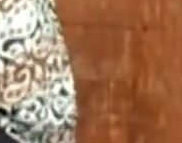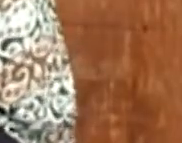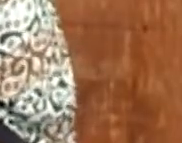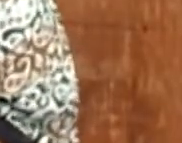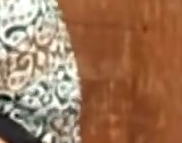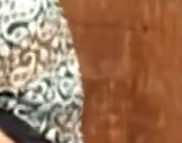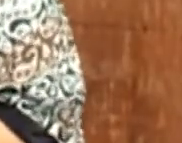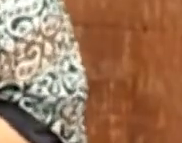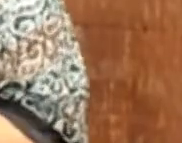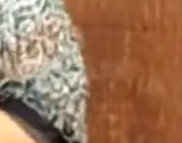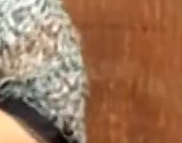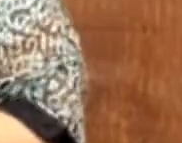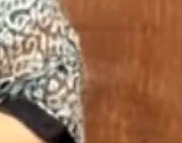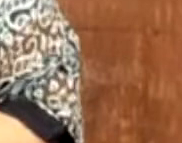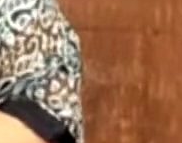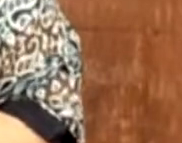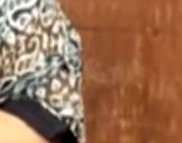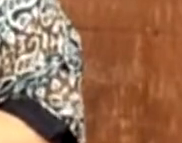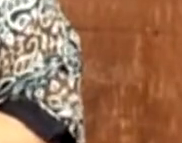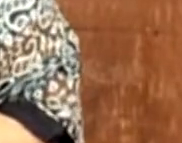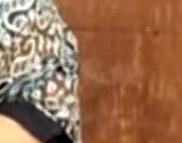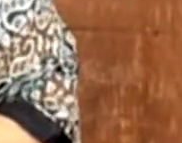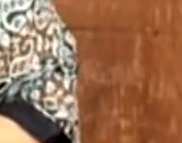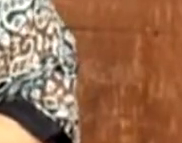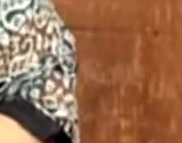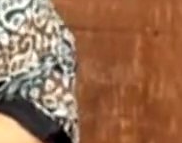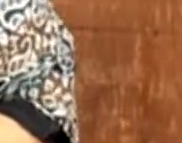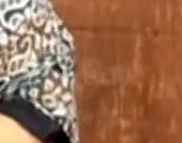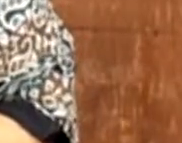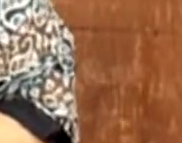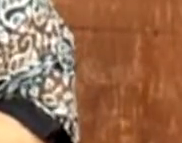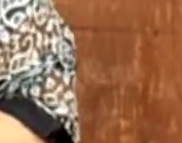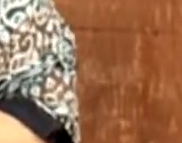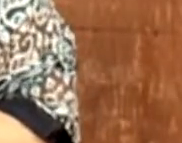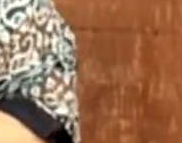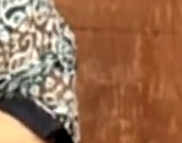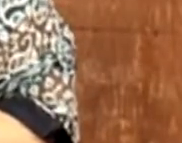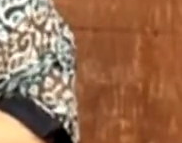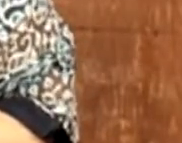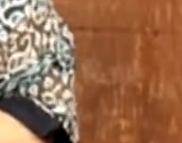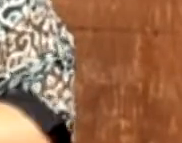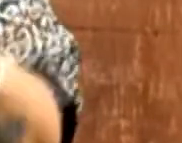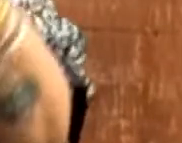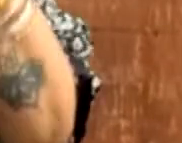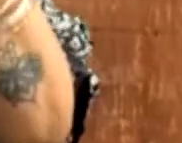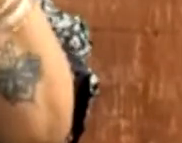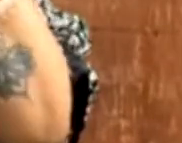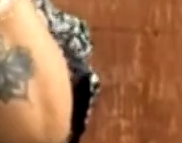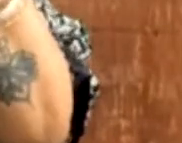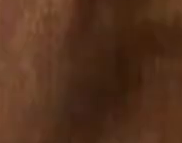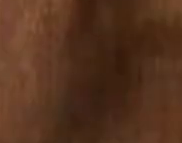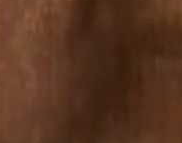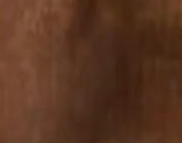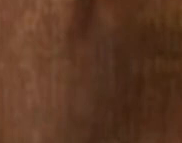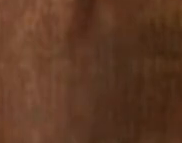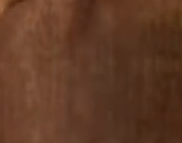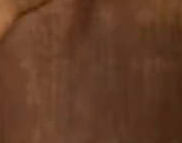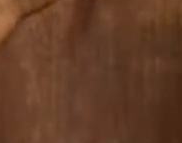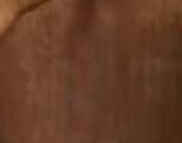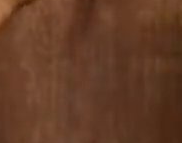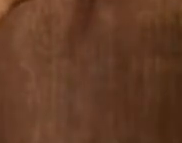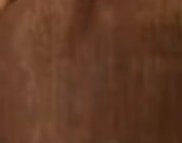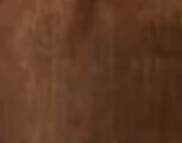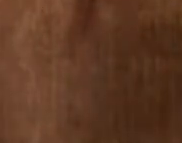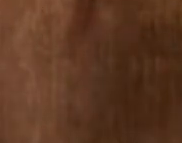here, you young lady? That hotel, is it mine or is it for the mama here? Not my business. And